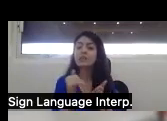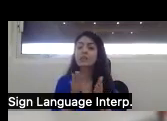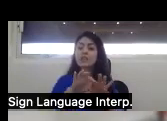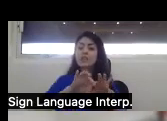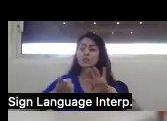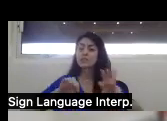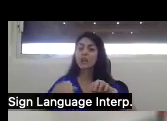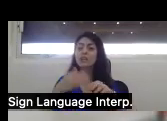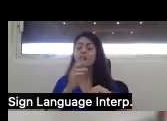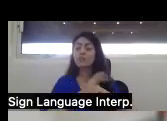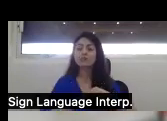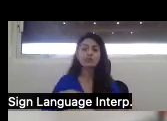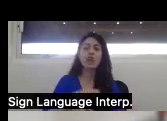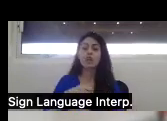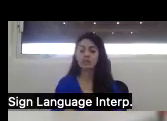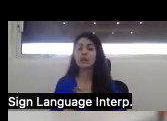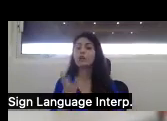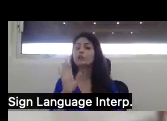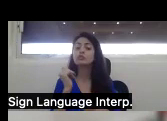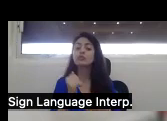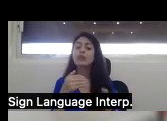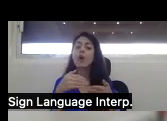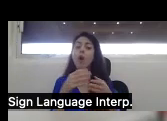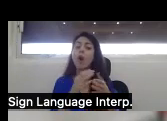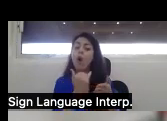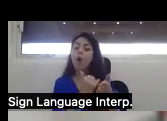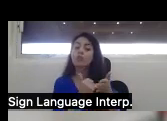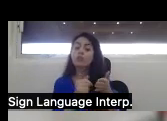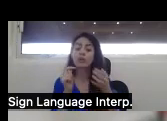are the steps to activate an inclusion agenda. One of the major